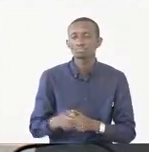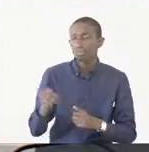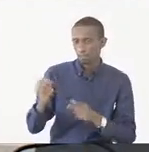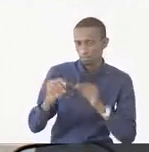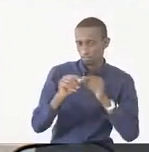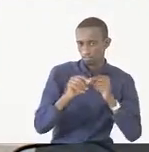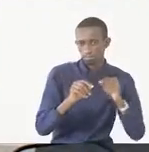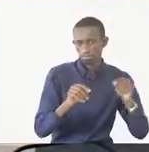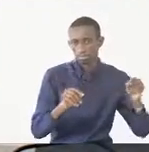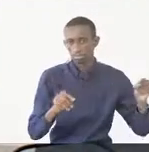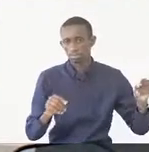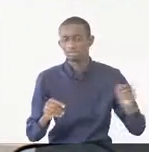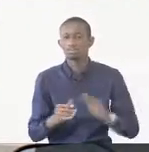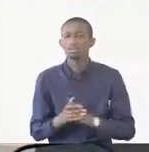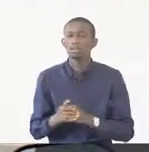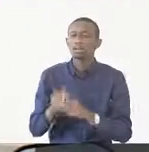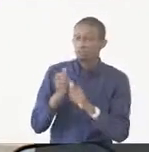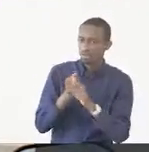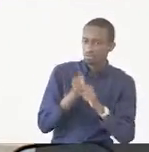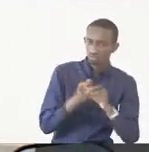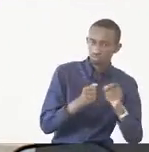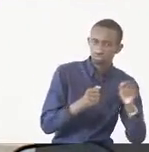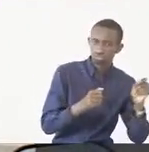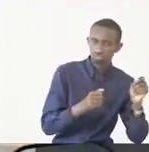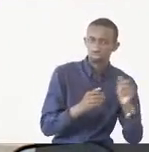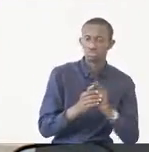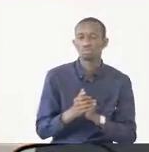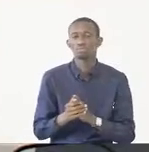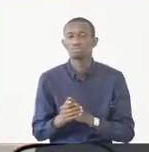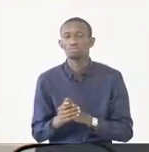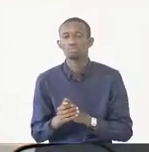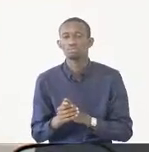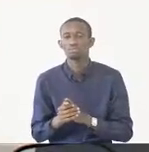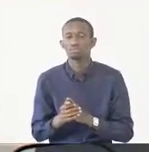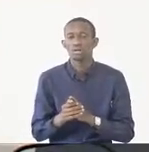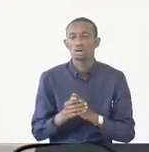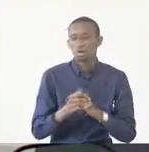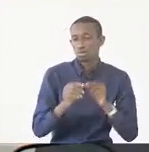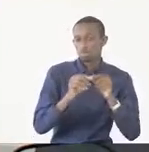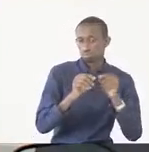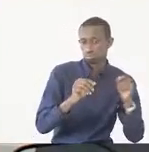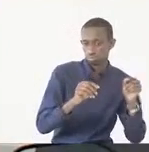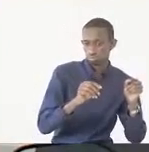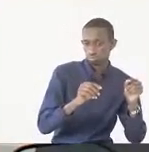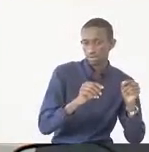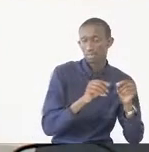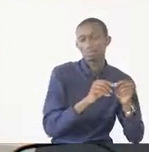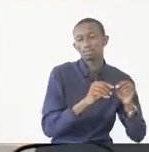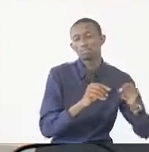line, and it was following this line, and then the angle that is below here, it is negative, and the one that is here, it